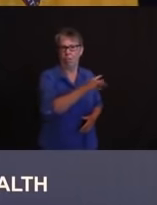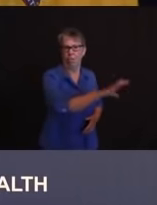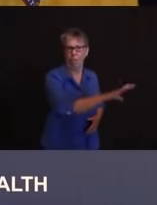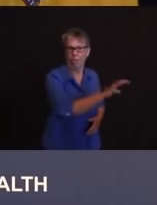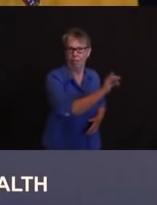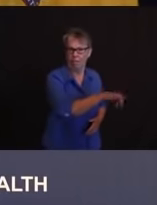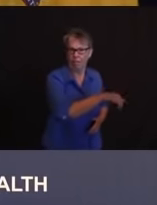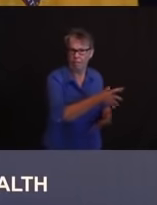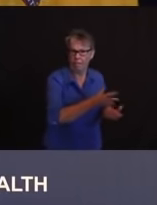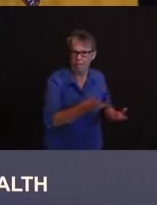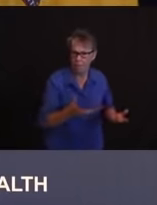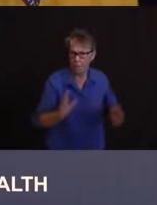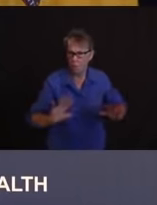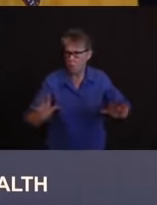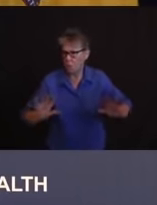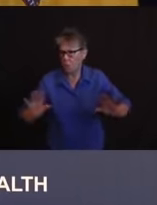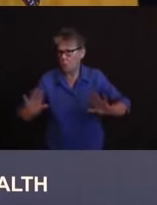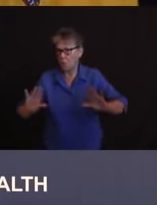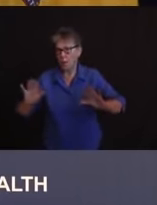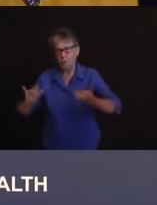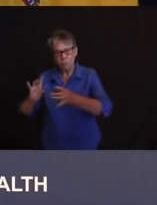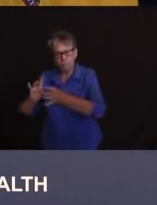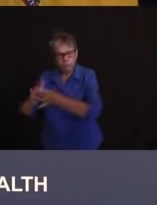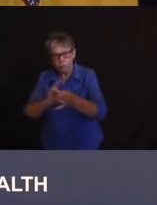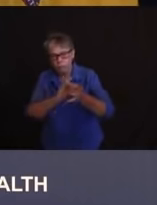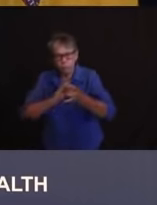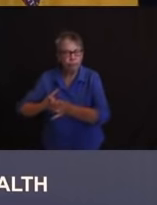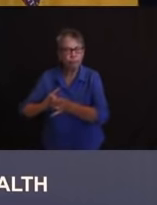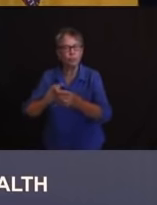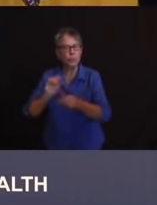together. Let's keep up the fight. We'll be with you